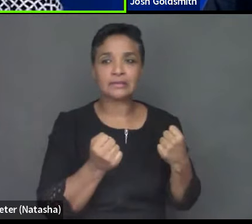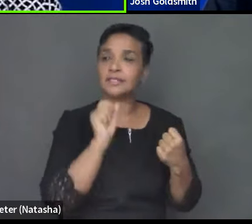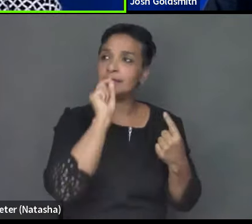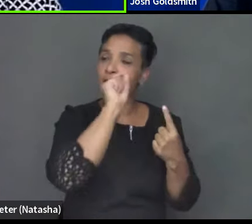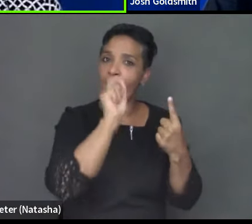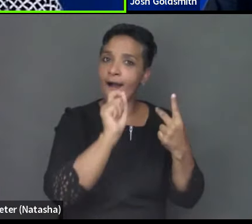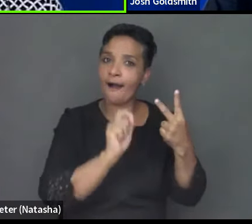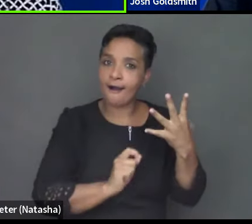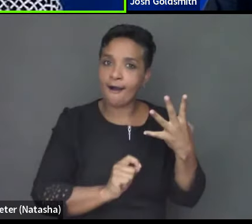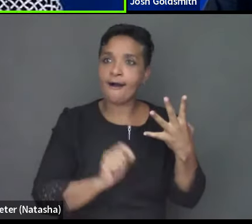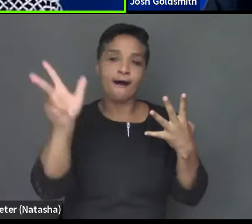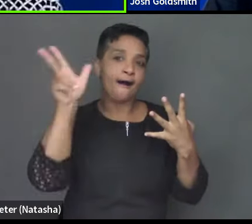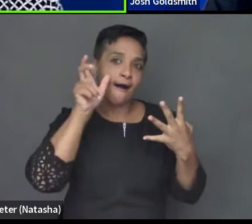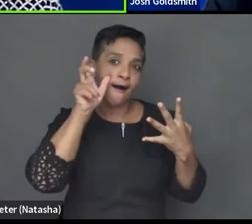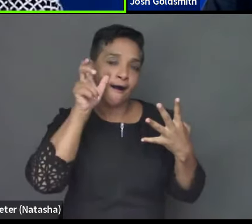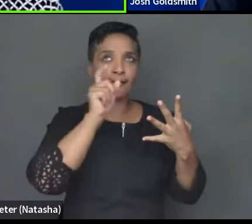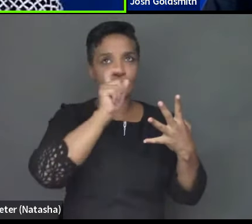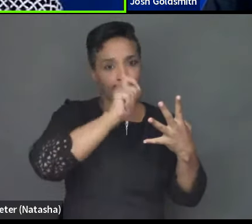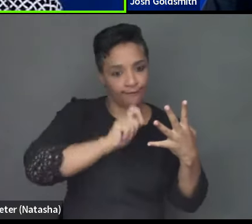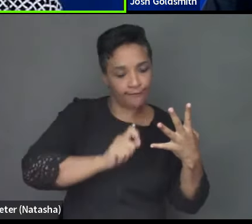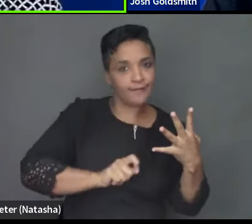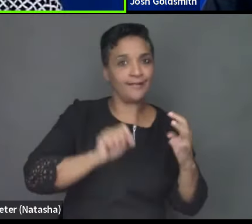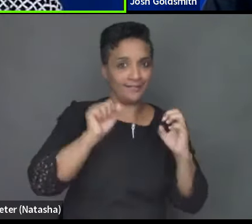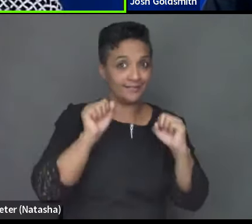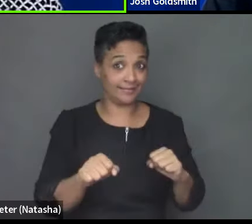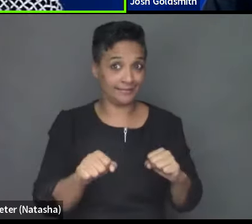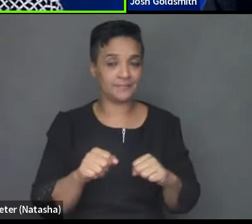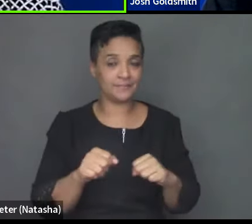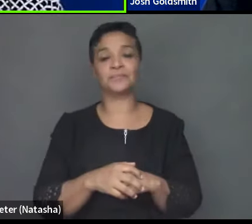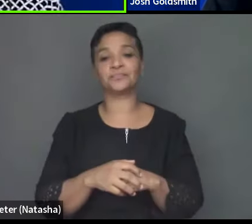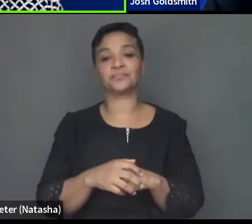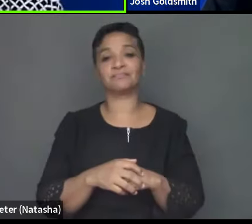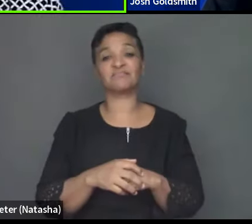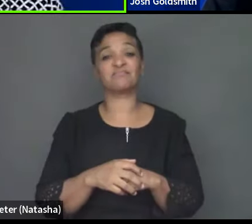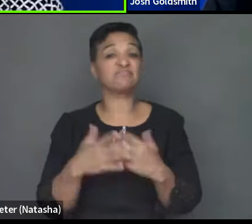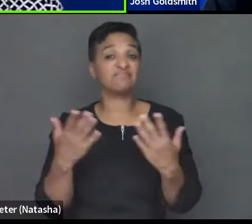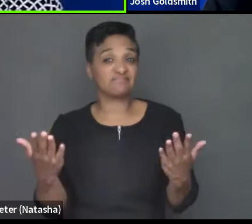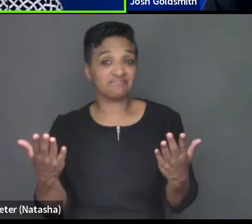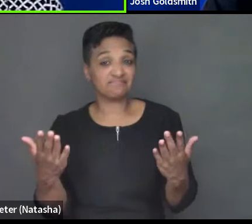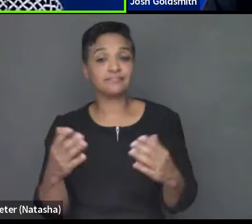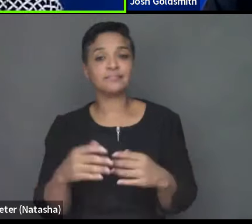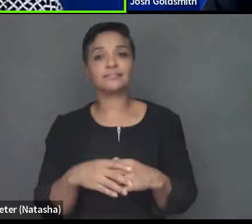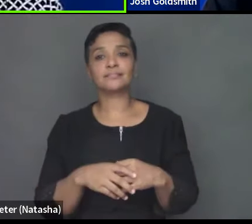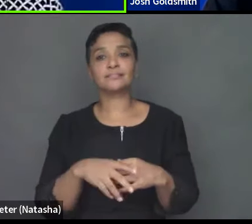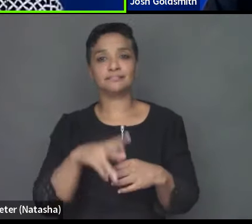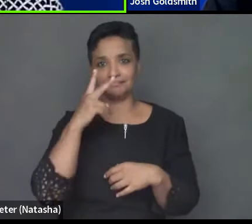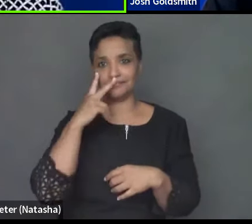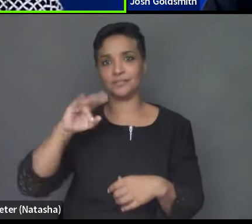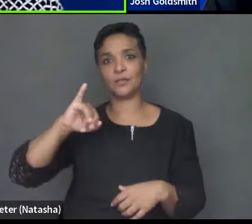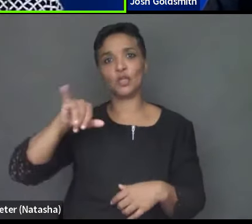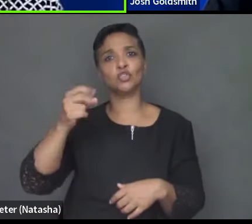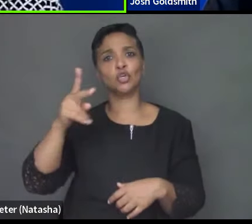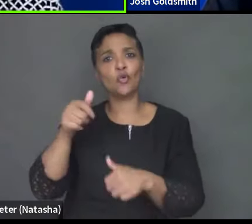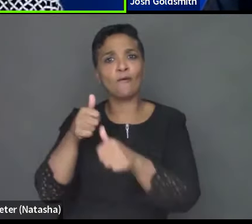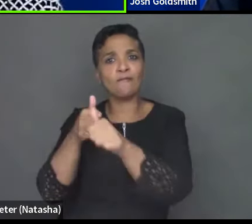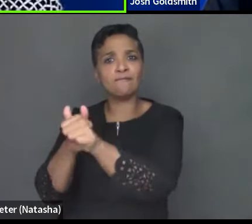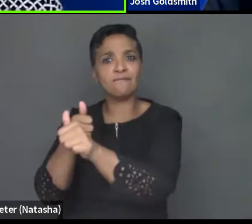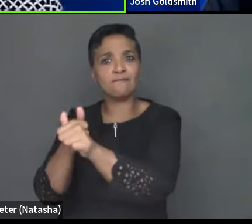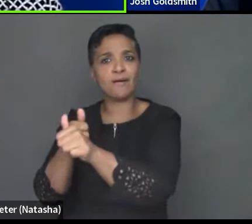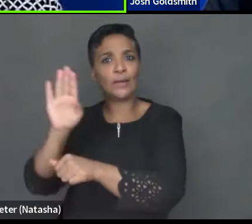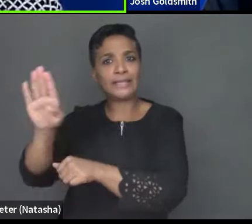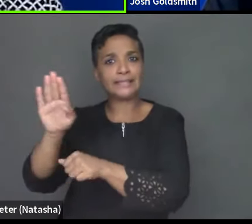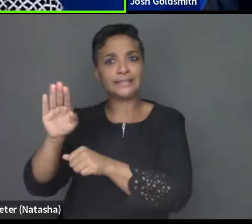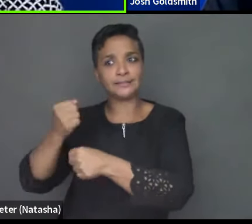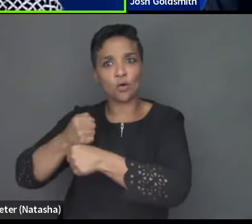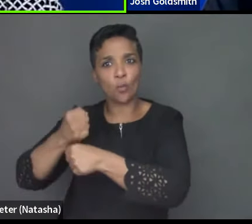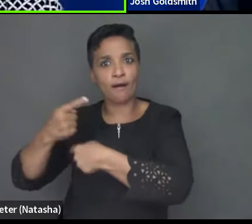make sure that you fill those in. By the way, if you follow Josh and you know all the great work he does, he